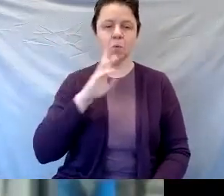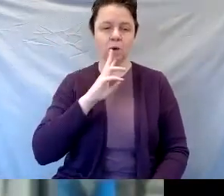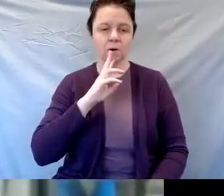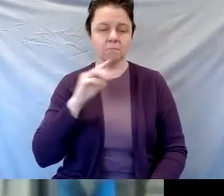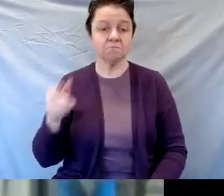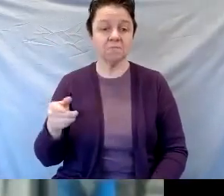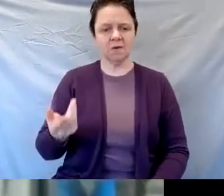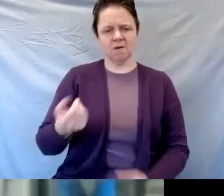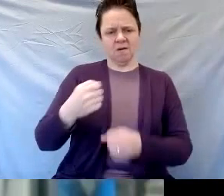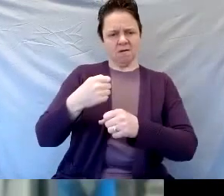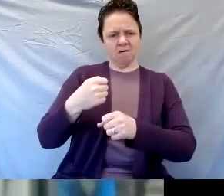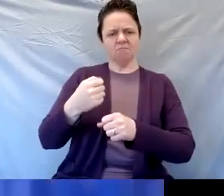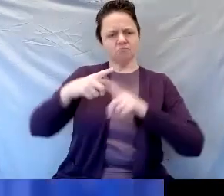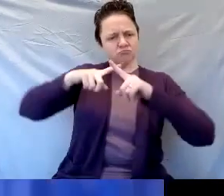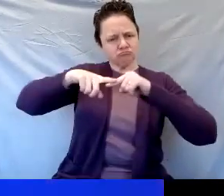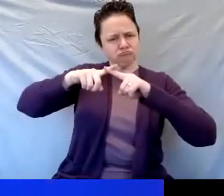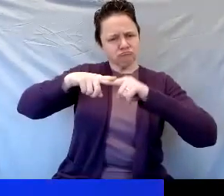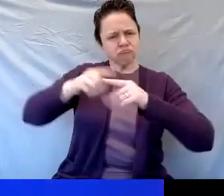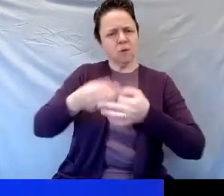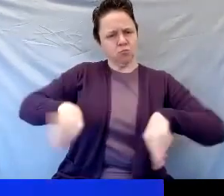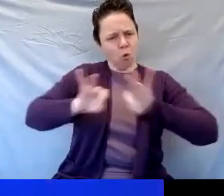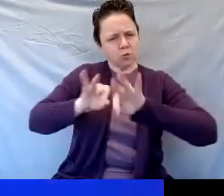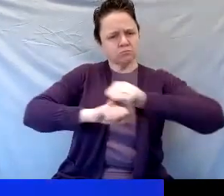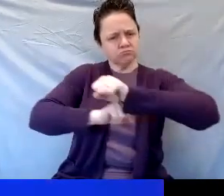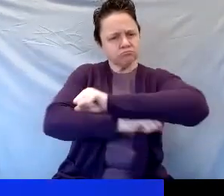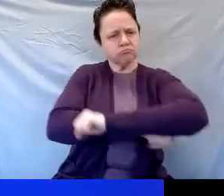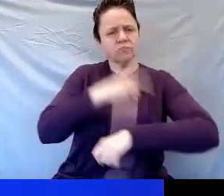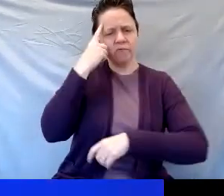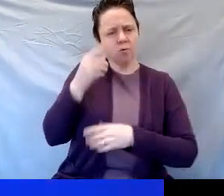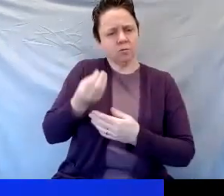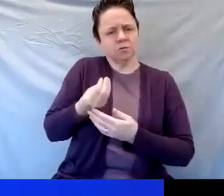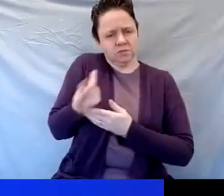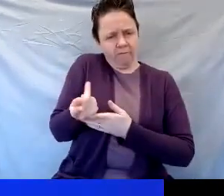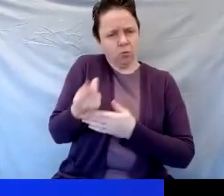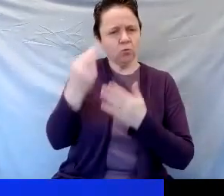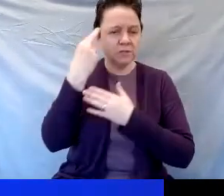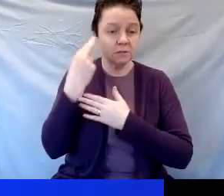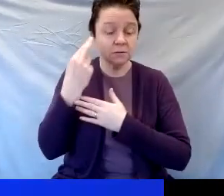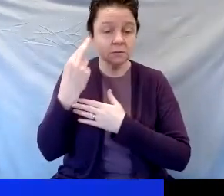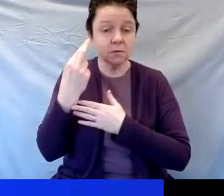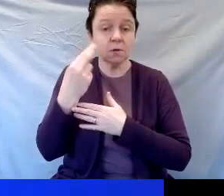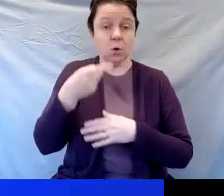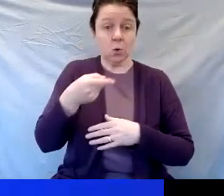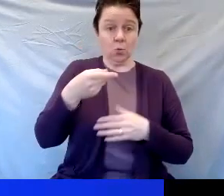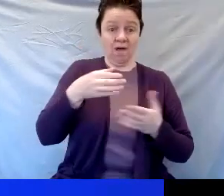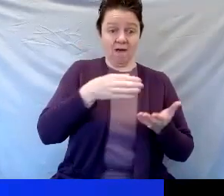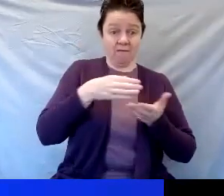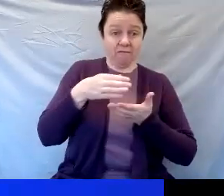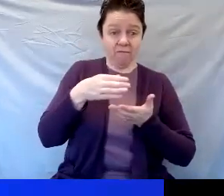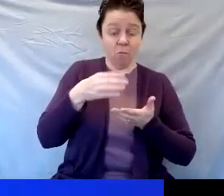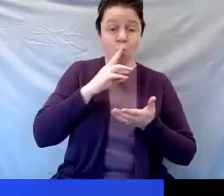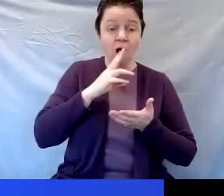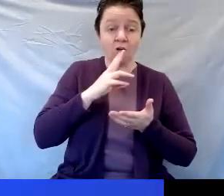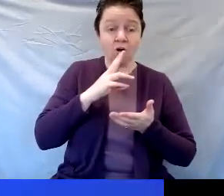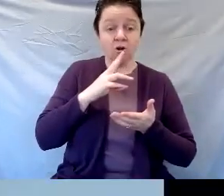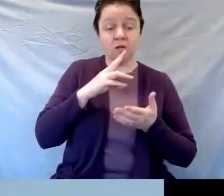have a lot of organisms that live in aqueous solution, which is mainly going to be water. And we also have water inside